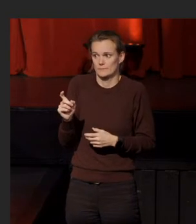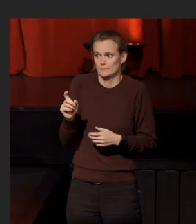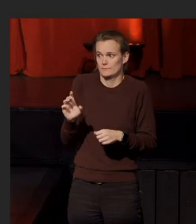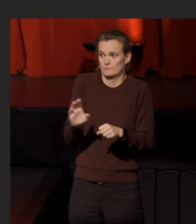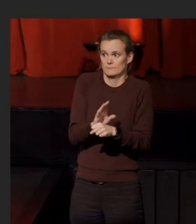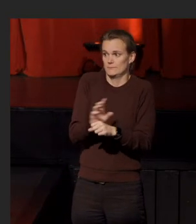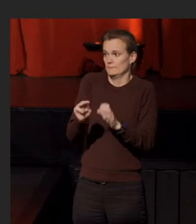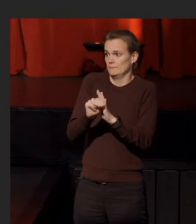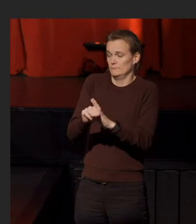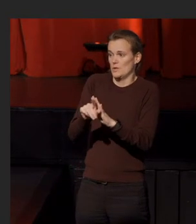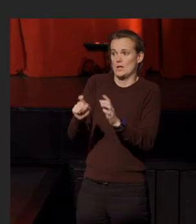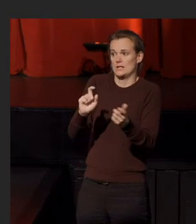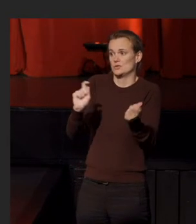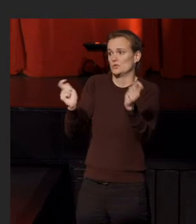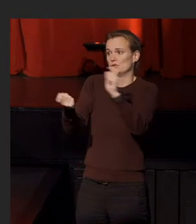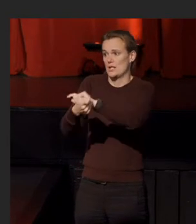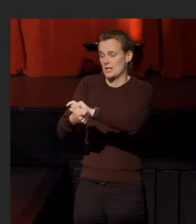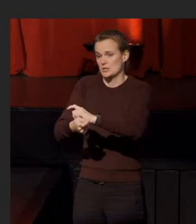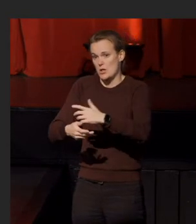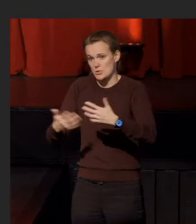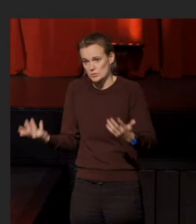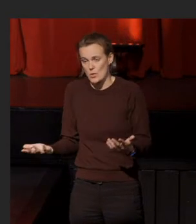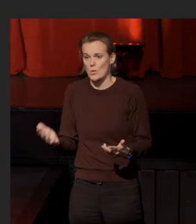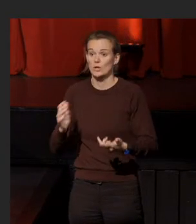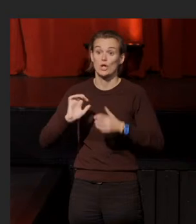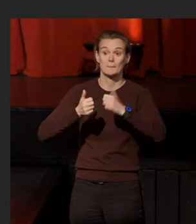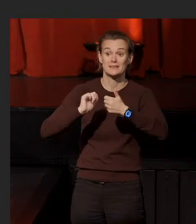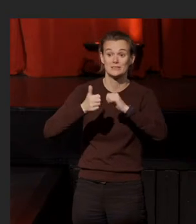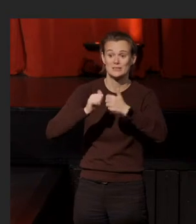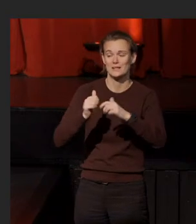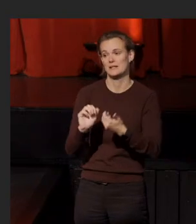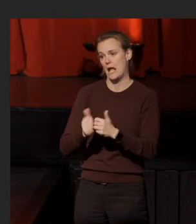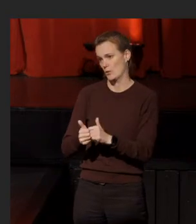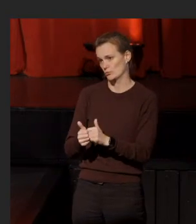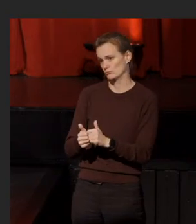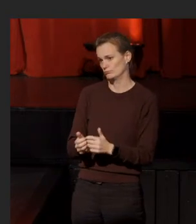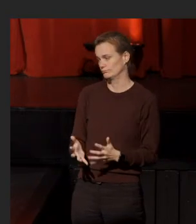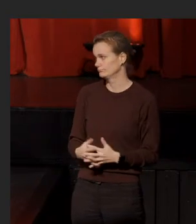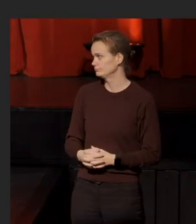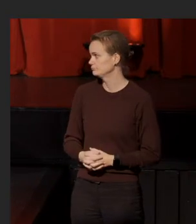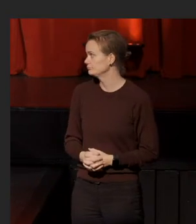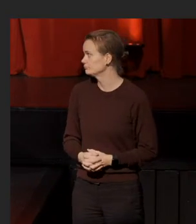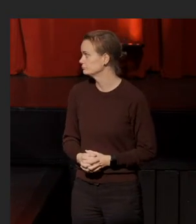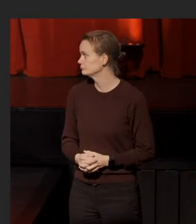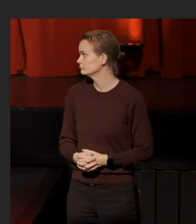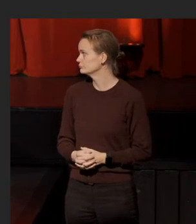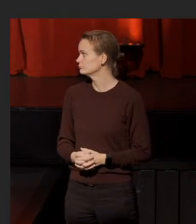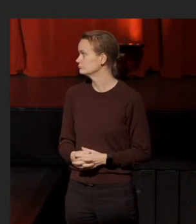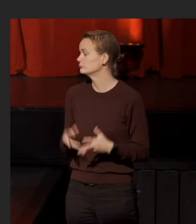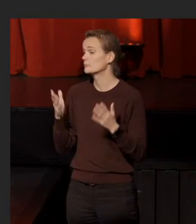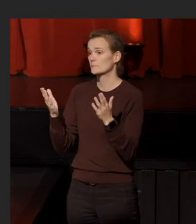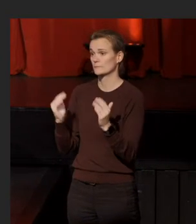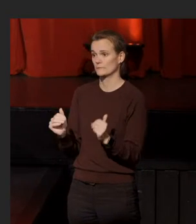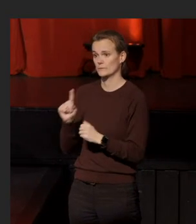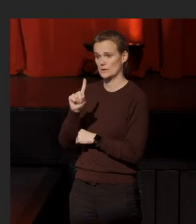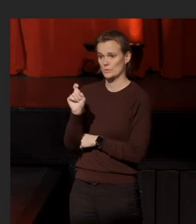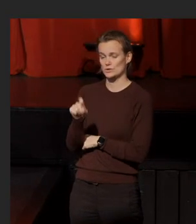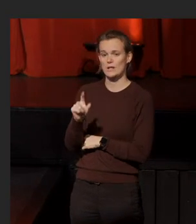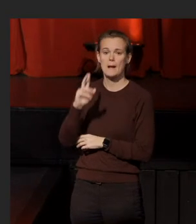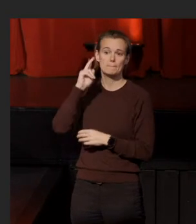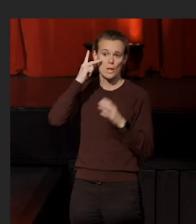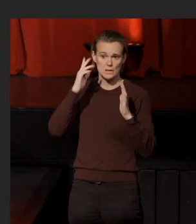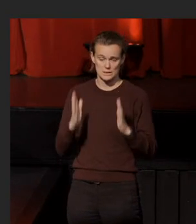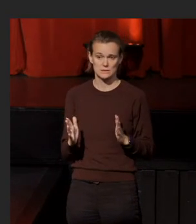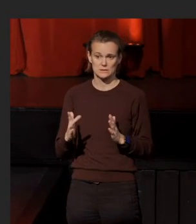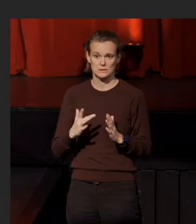models. One way to do that is introducing competition. Thank you. Well, this question follows on what you said there. Politicians are also on social